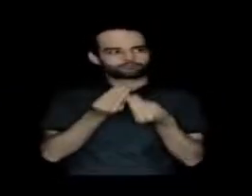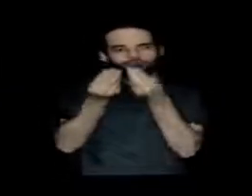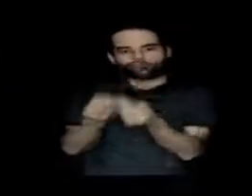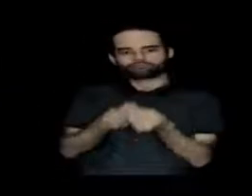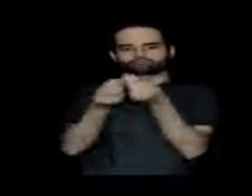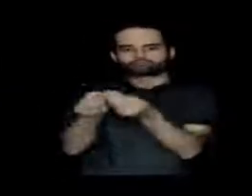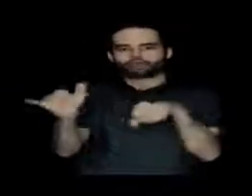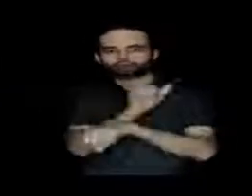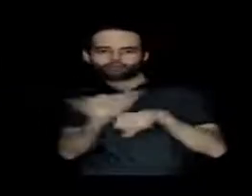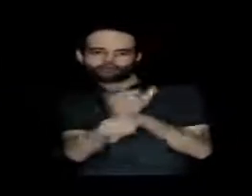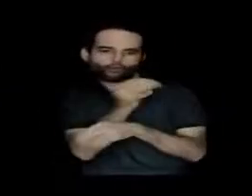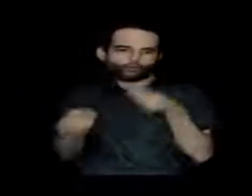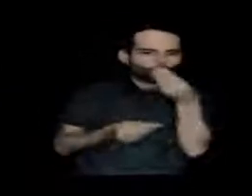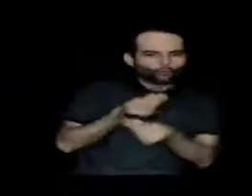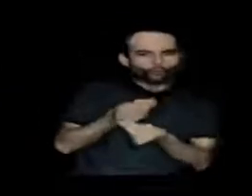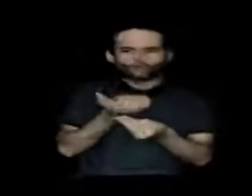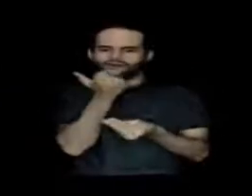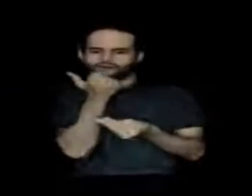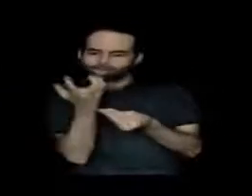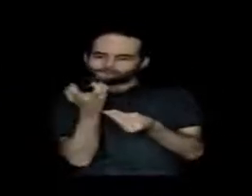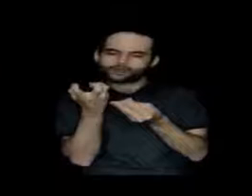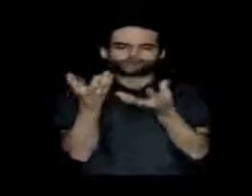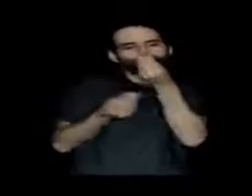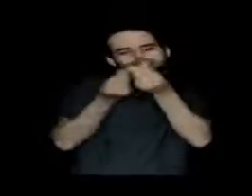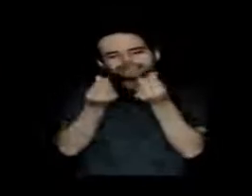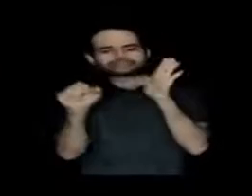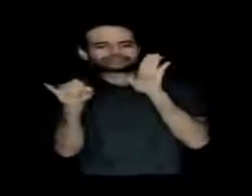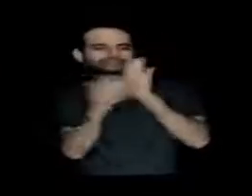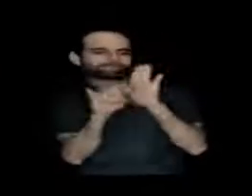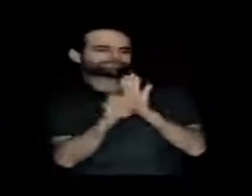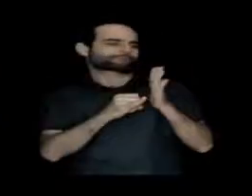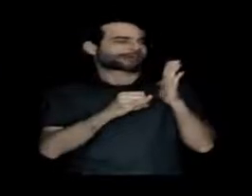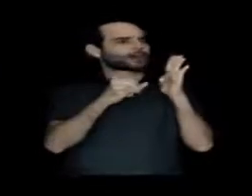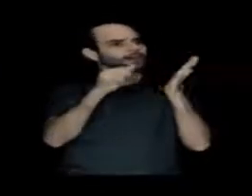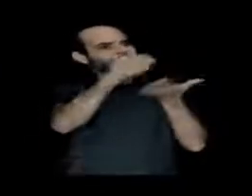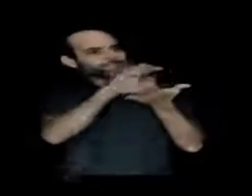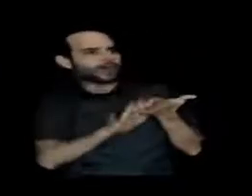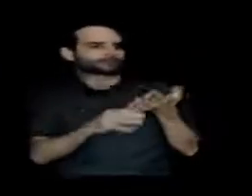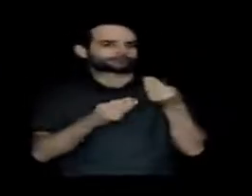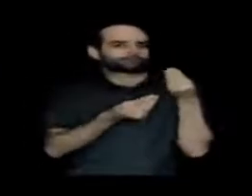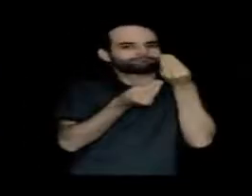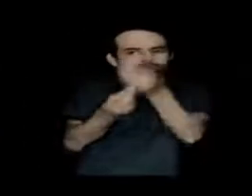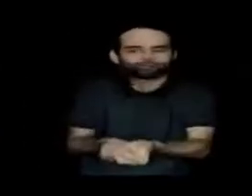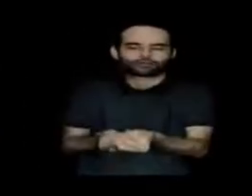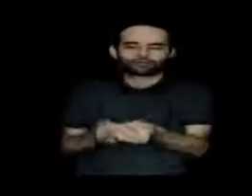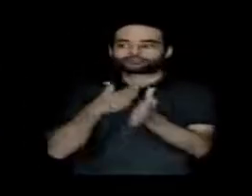the signs, and giving Janinne the concrete of that sign that it was being passed to